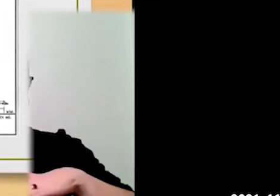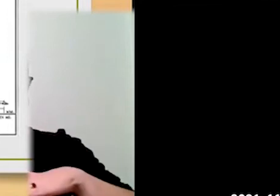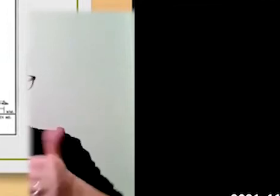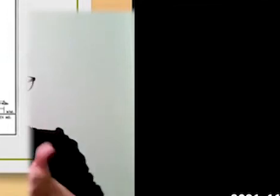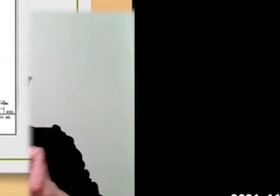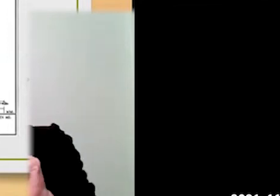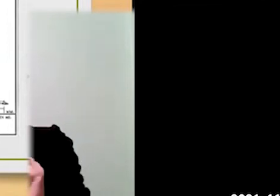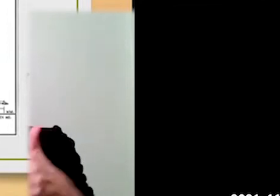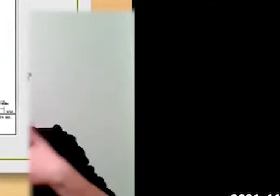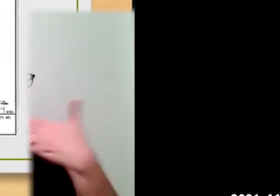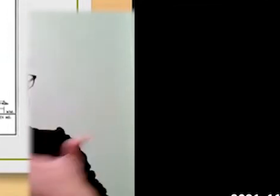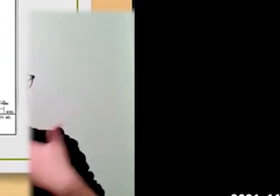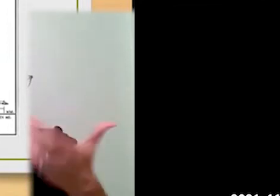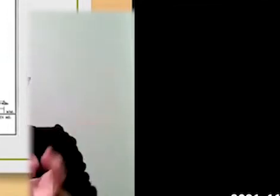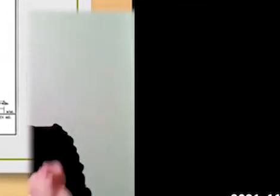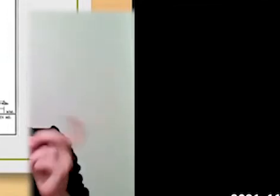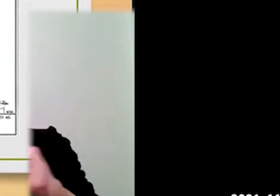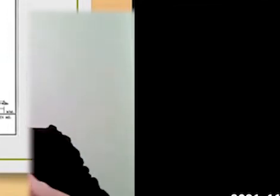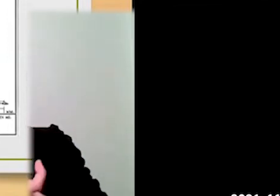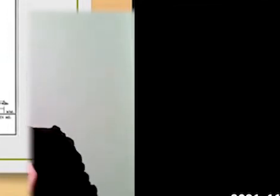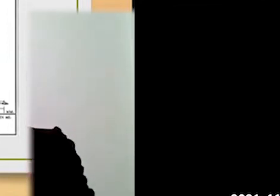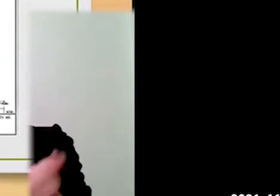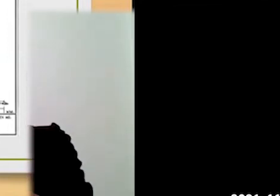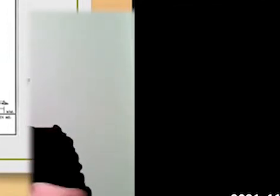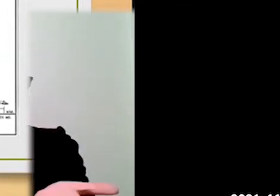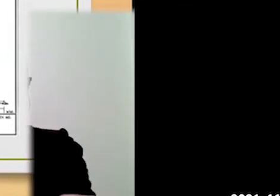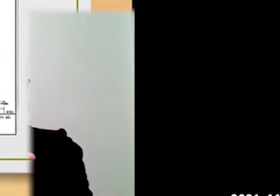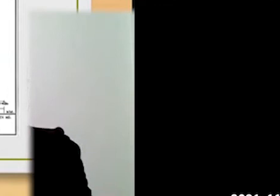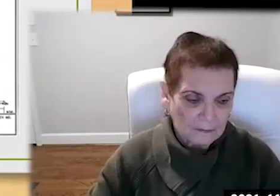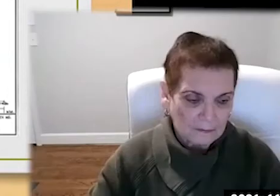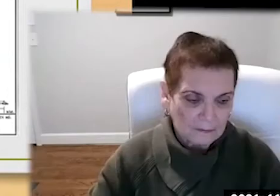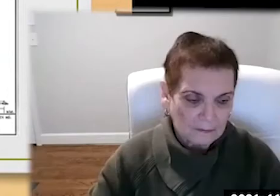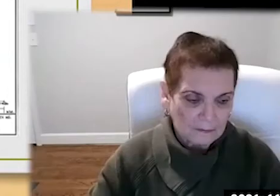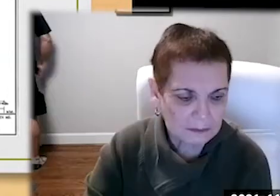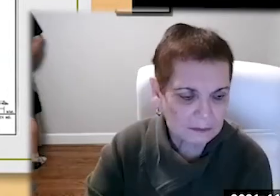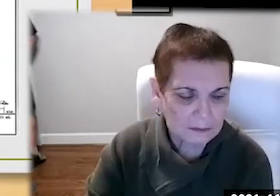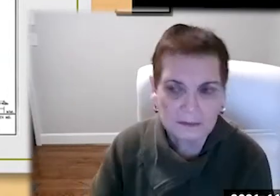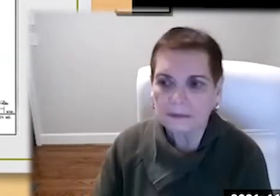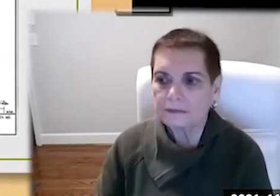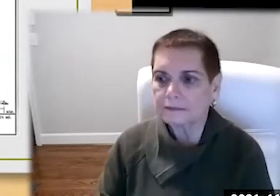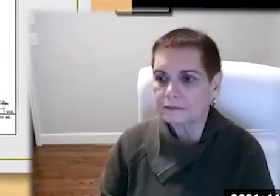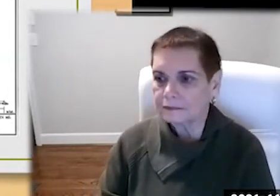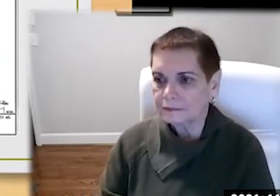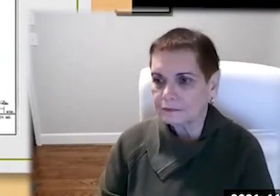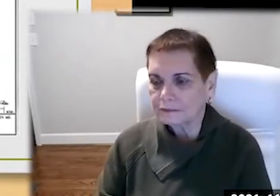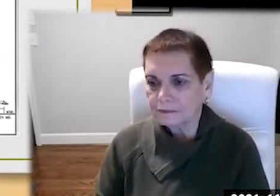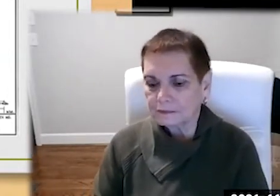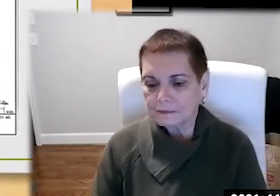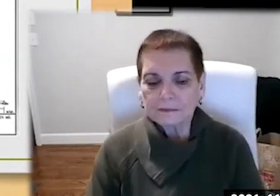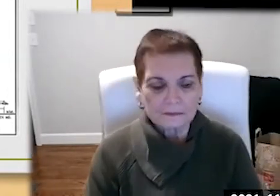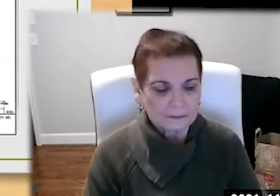material. Only two books provided significant information. Historia de la Ciudad Murada